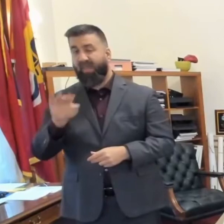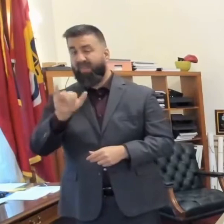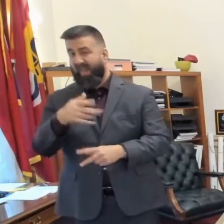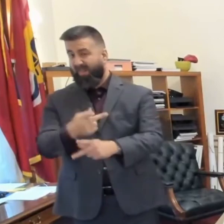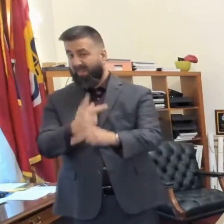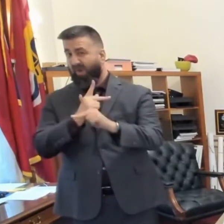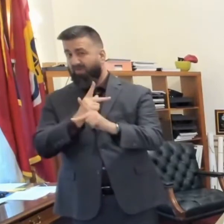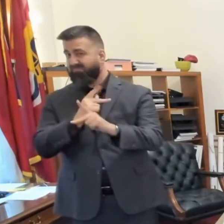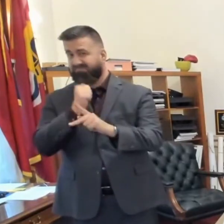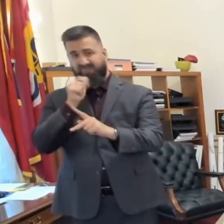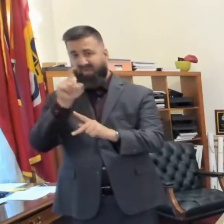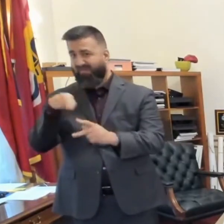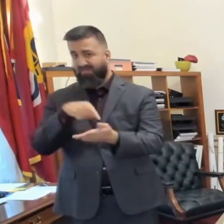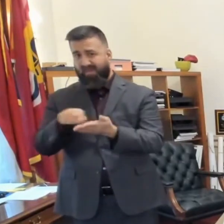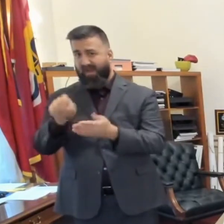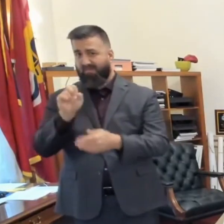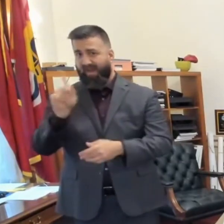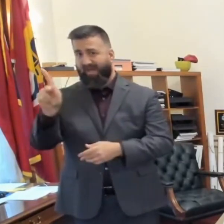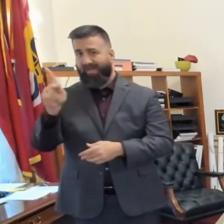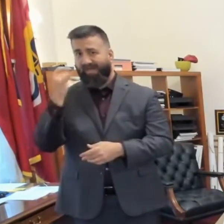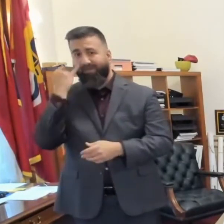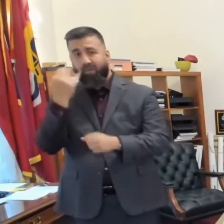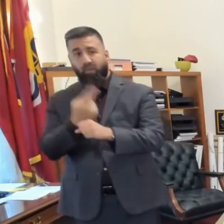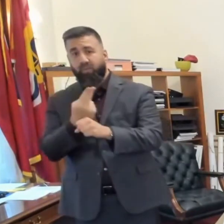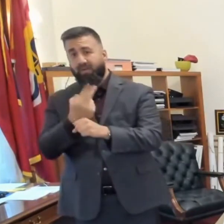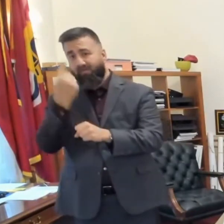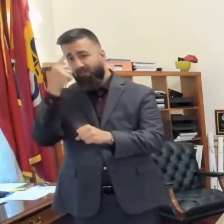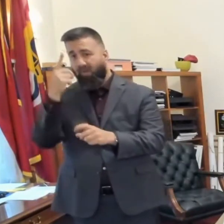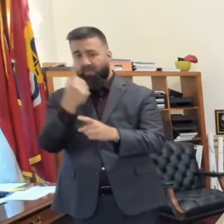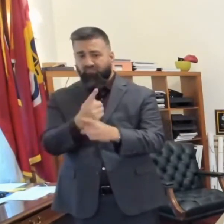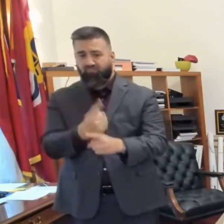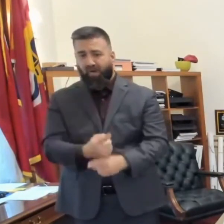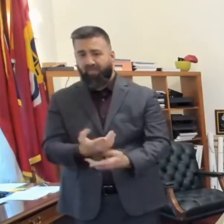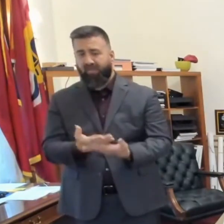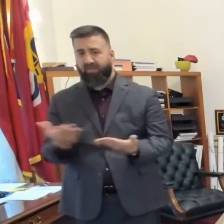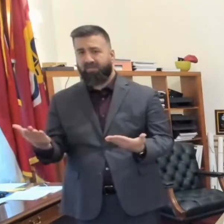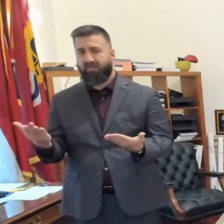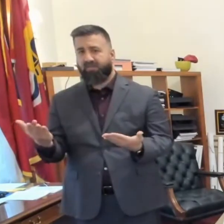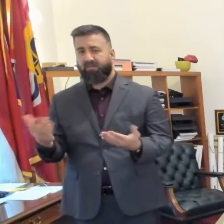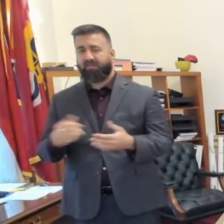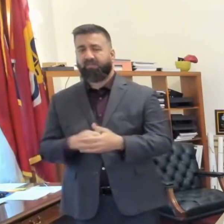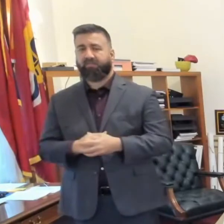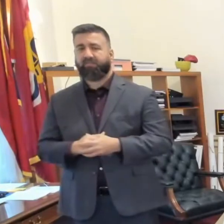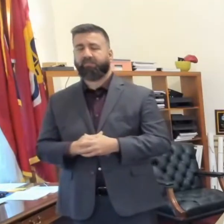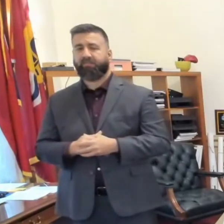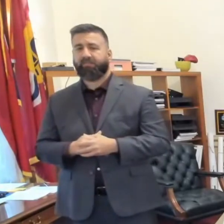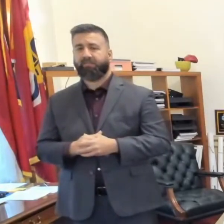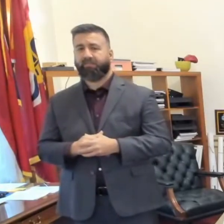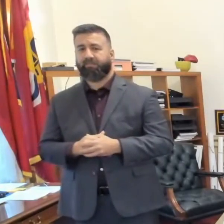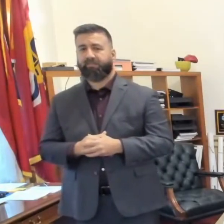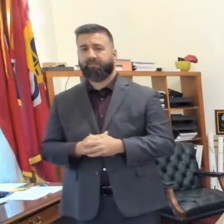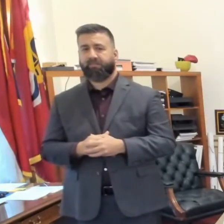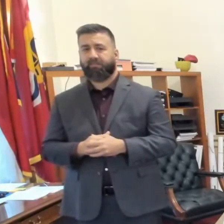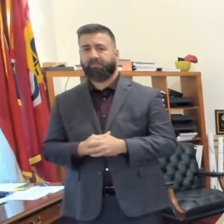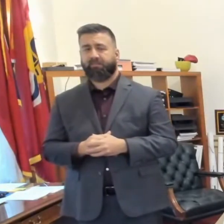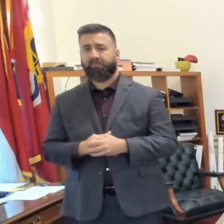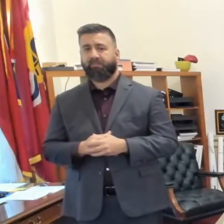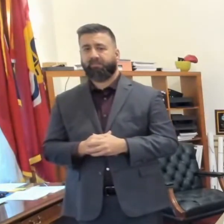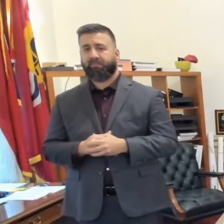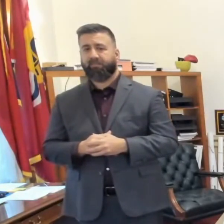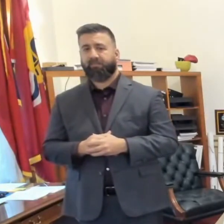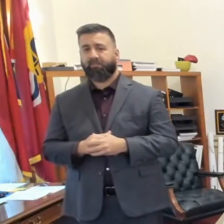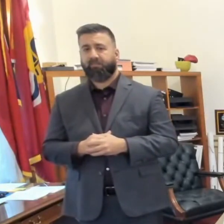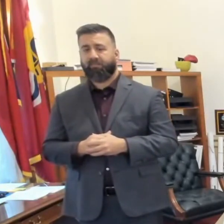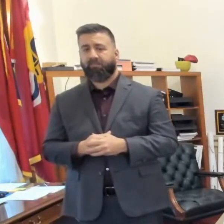things that are required, which is payroll and few other necessary expenses. So